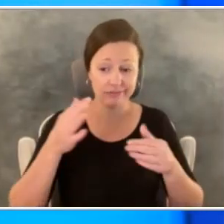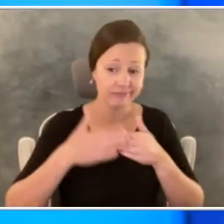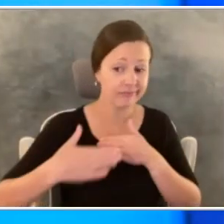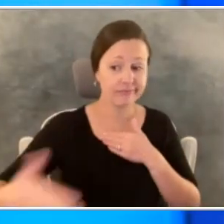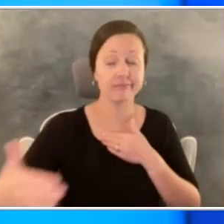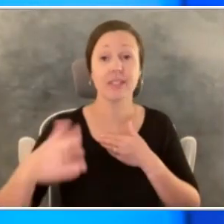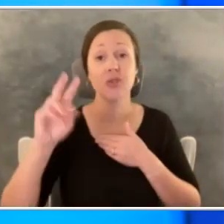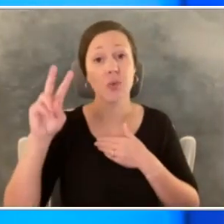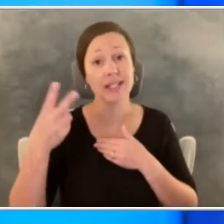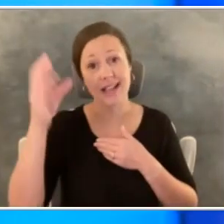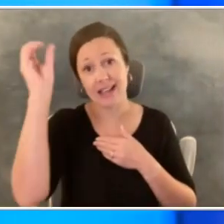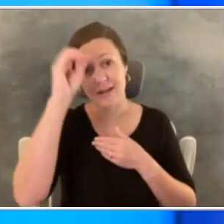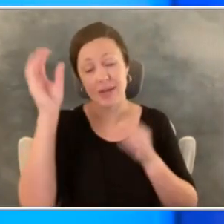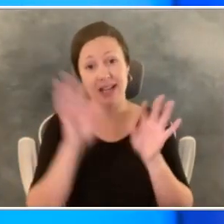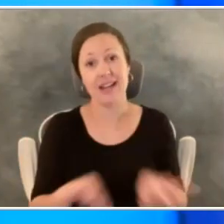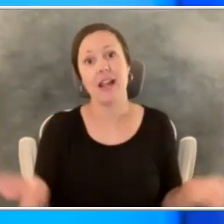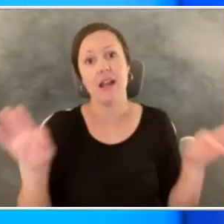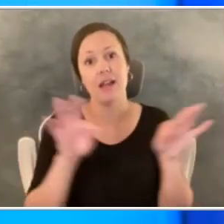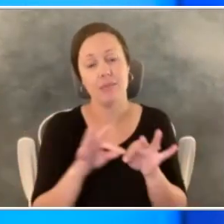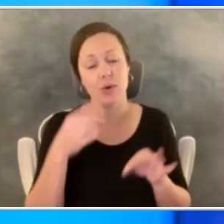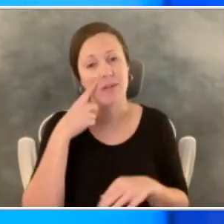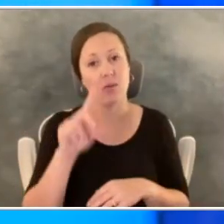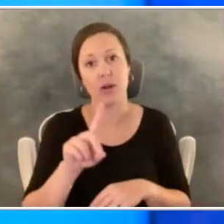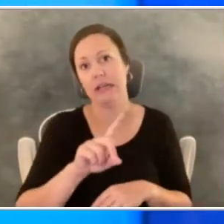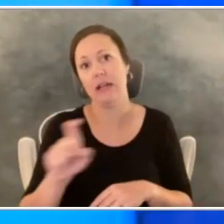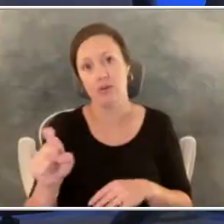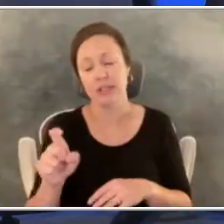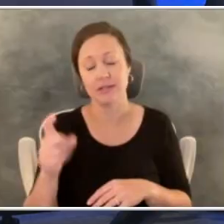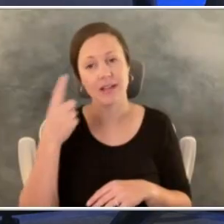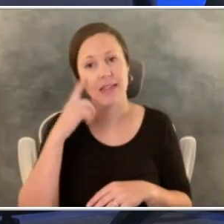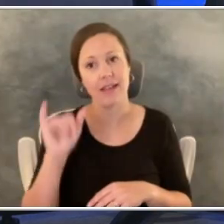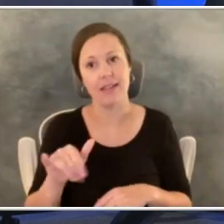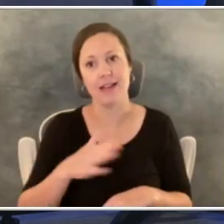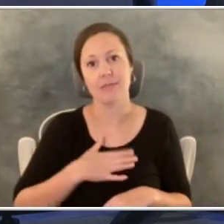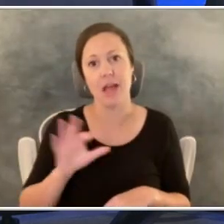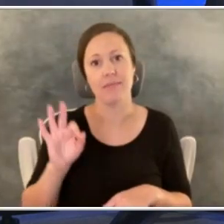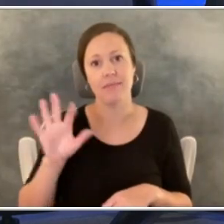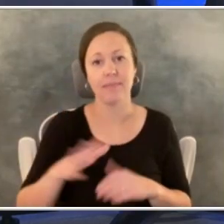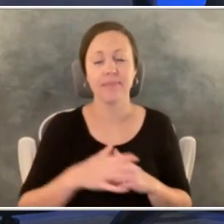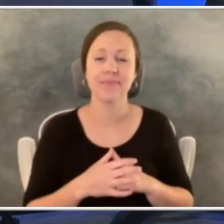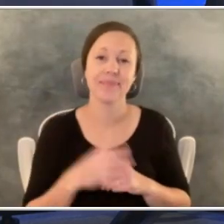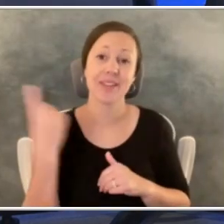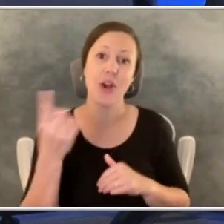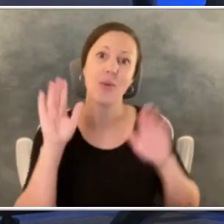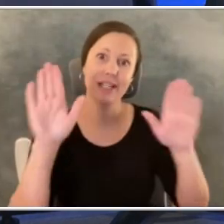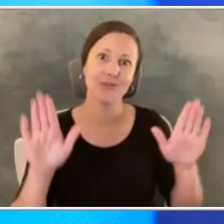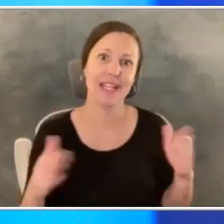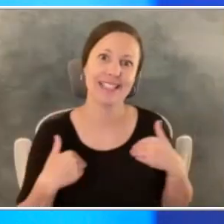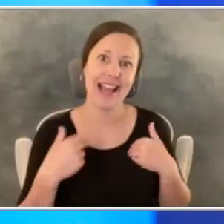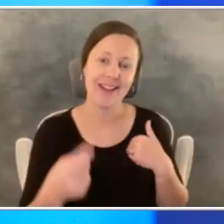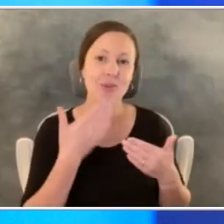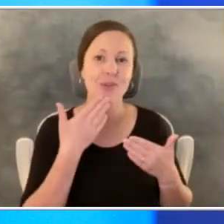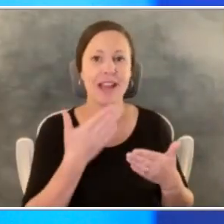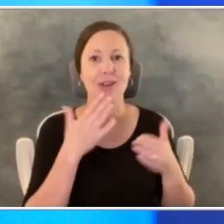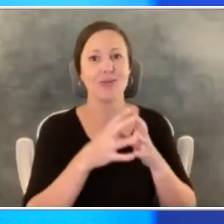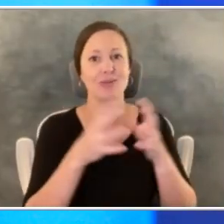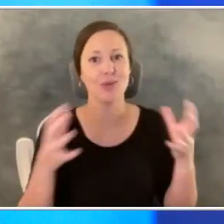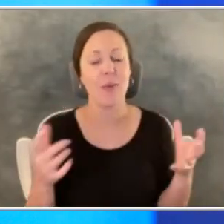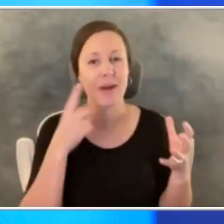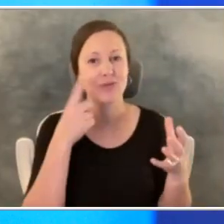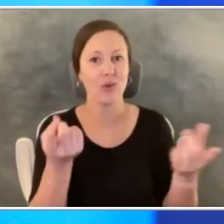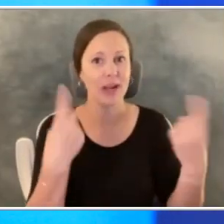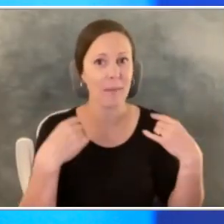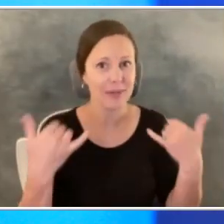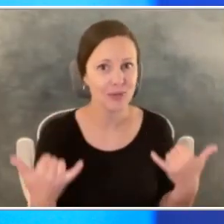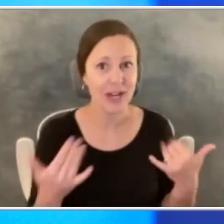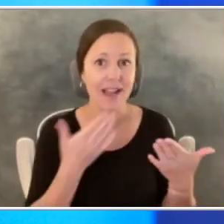when you have a cancer diagnosis, I think that's my takeaway. Always great to have your insight. Thanks to all of our guests for being here with us today. Thanks to our viewers